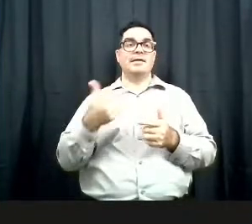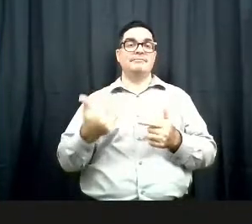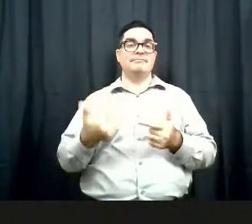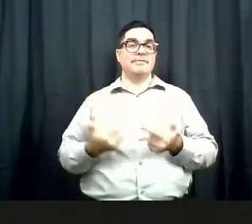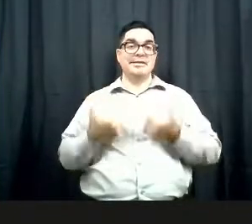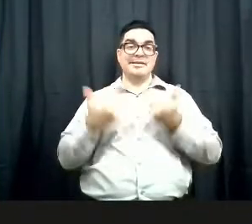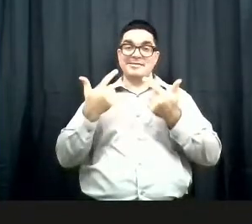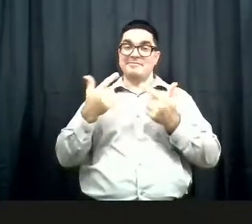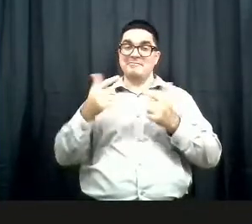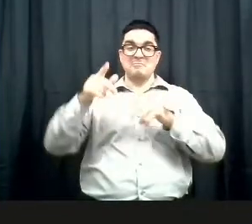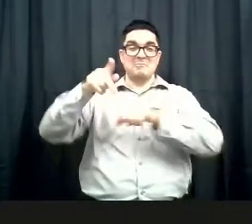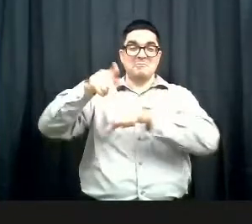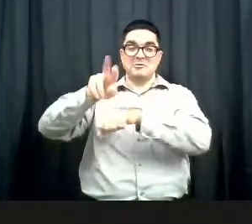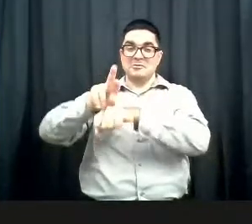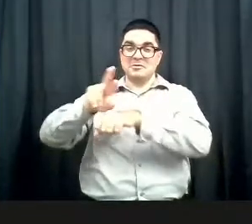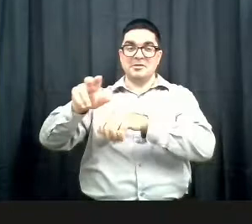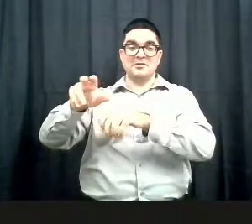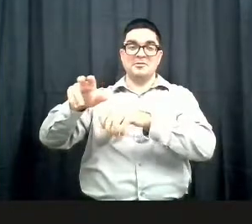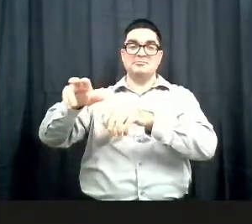had, and